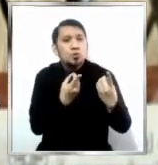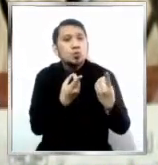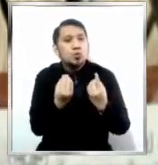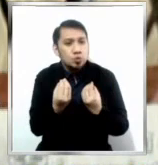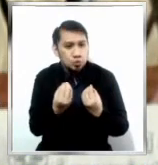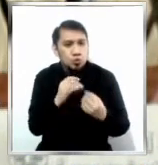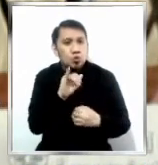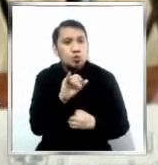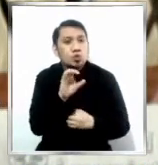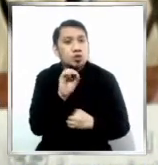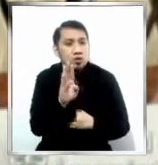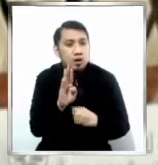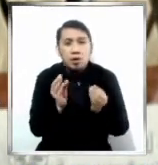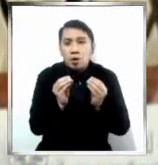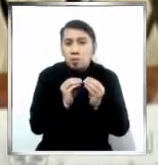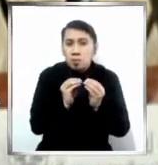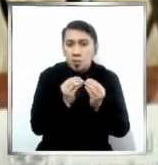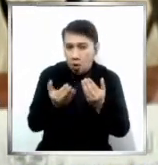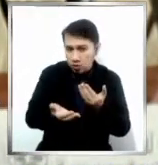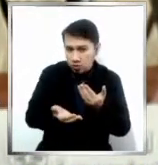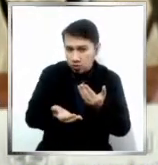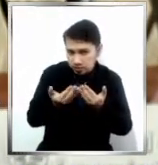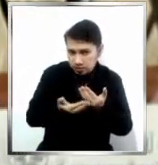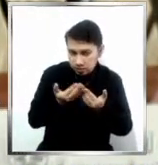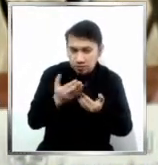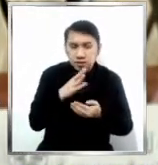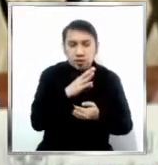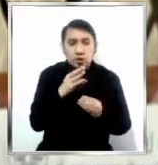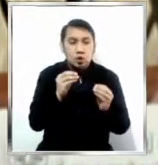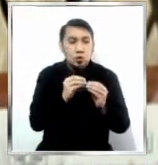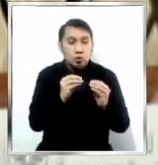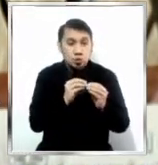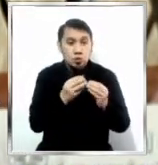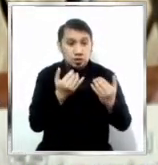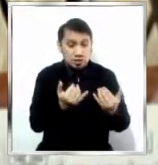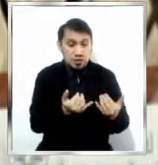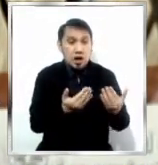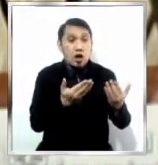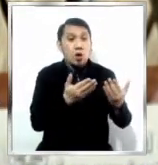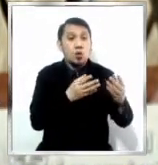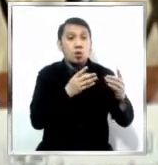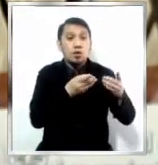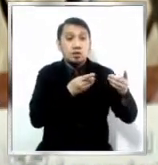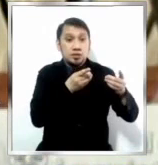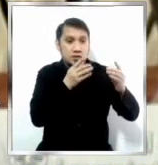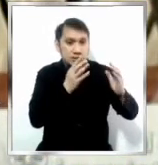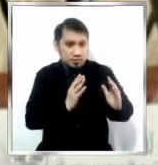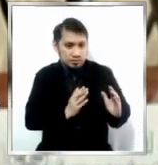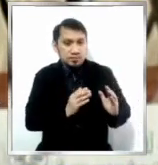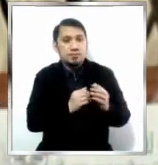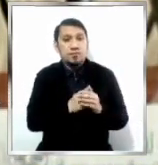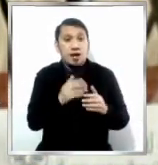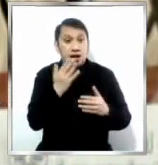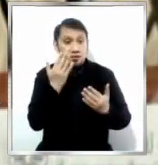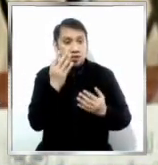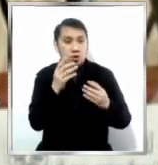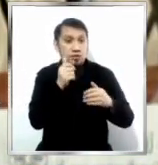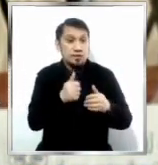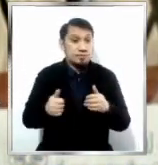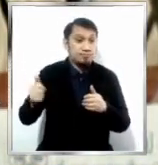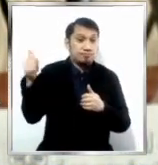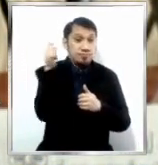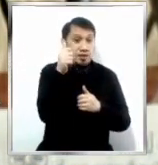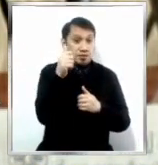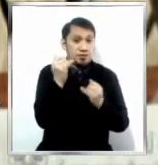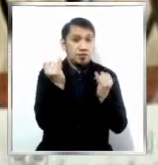easily with former Director Giran at the top of the agency. So